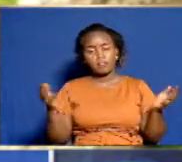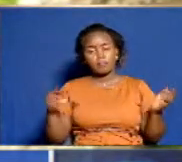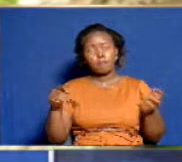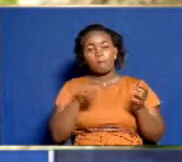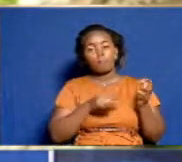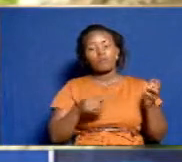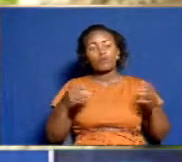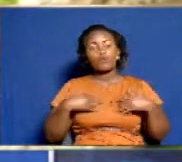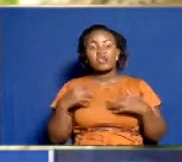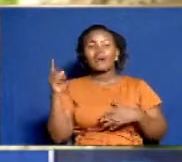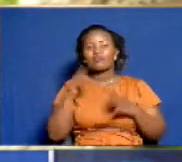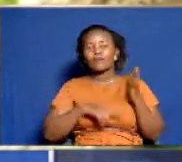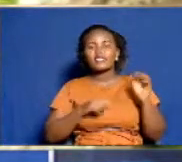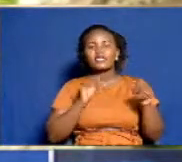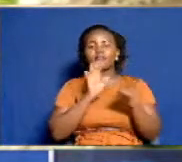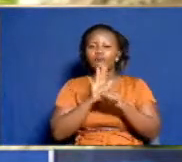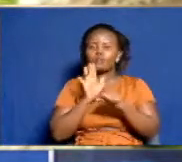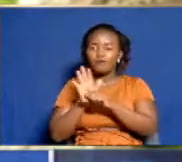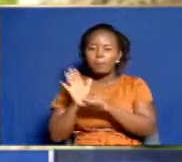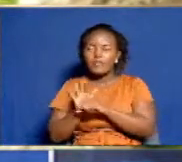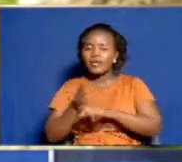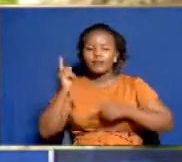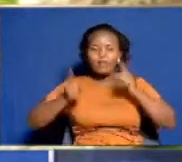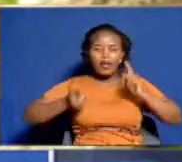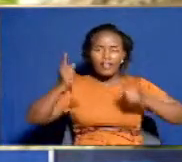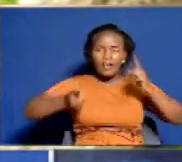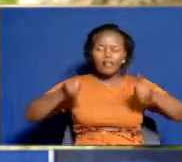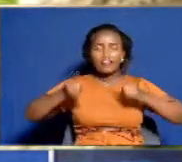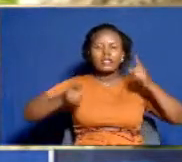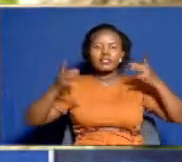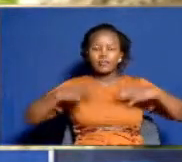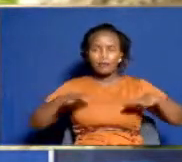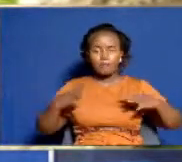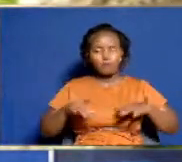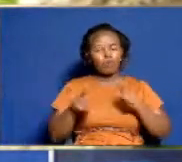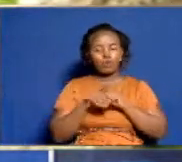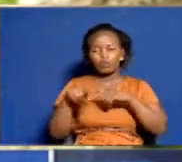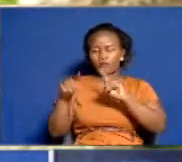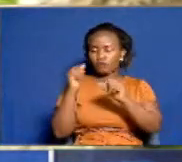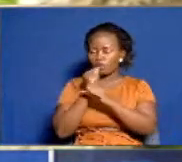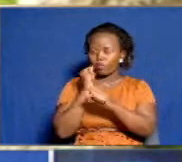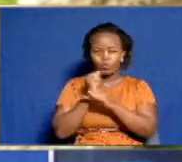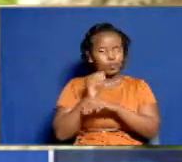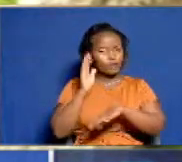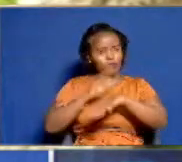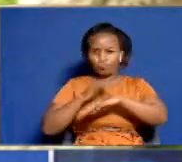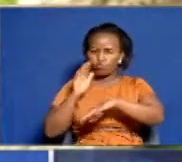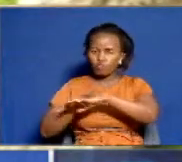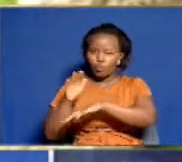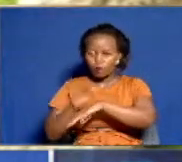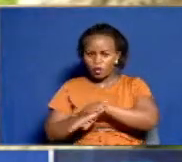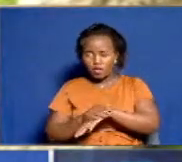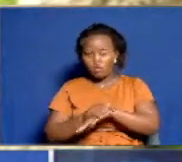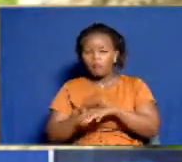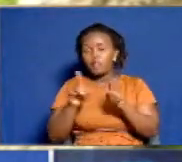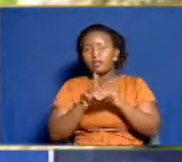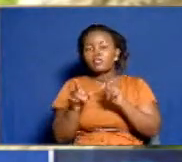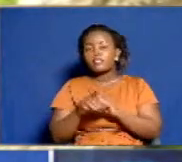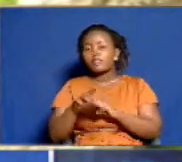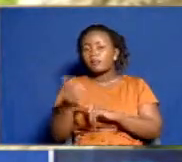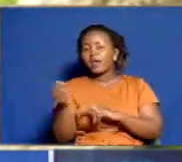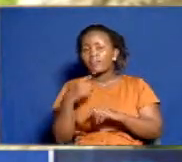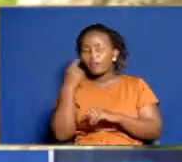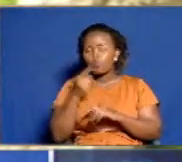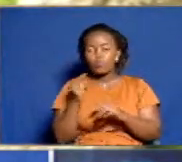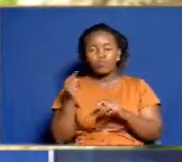we have a lot of athletes who are upcoming, and they are doing very well. Even those who make it to